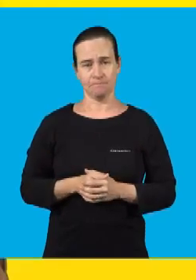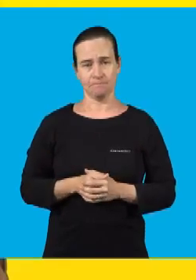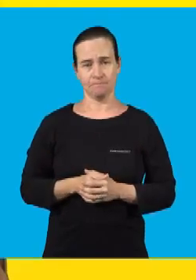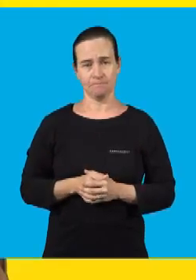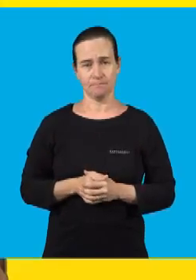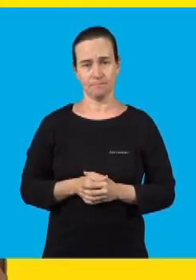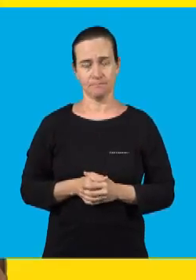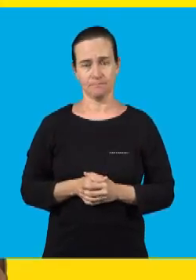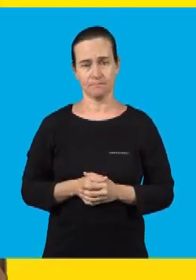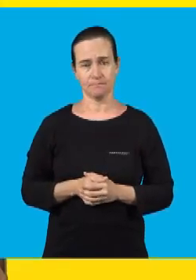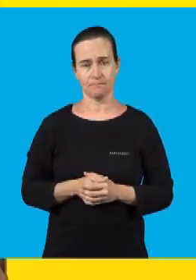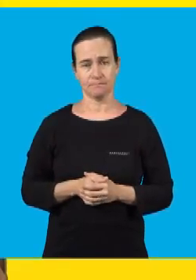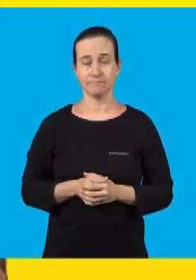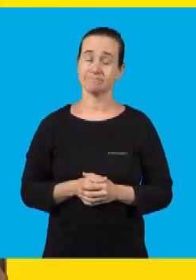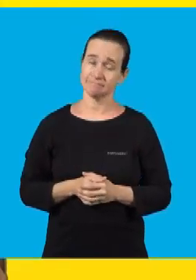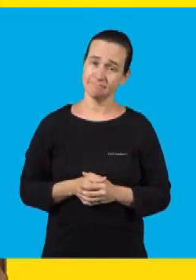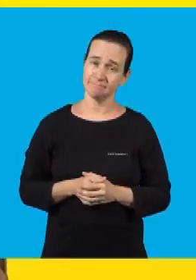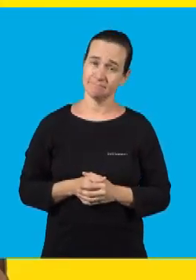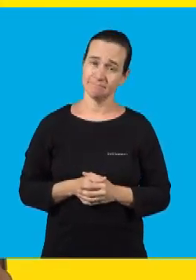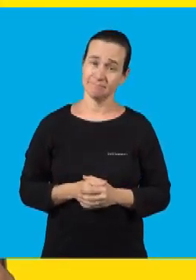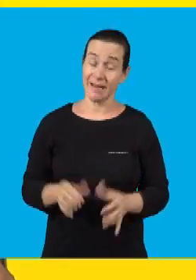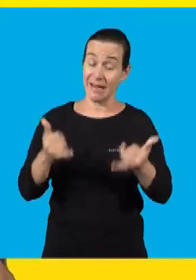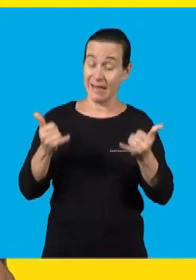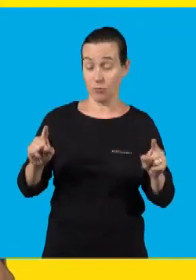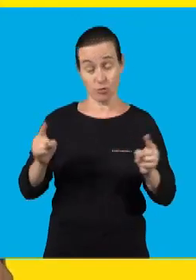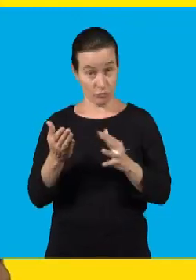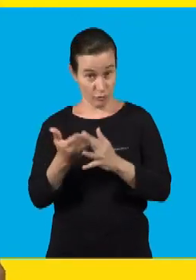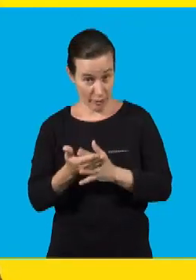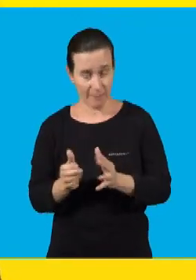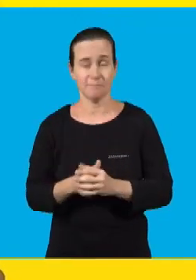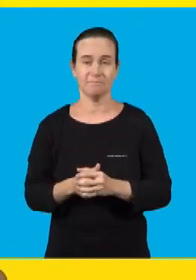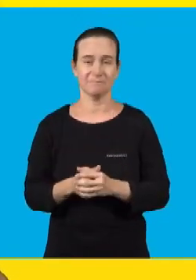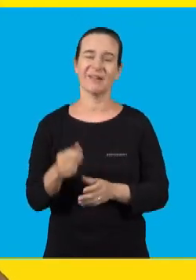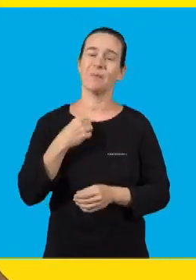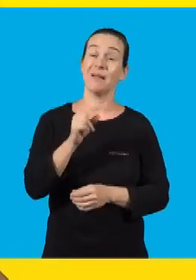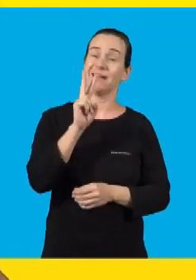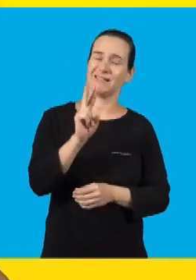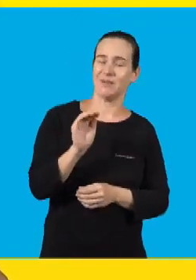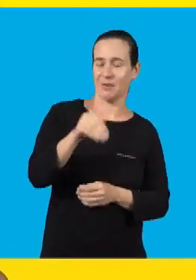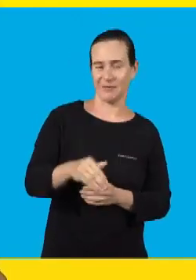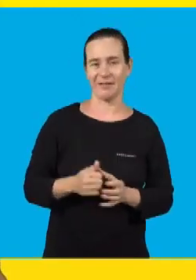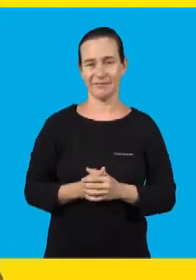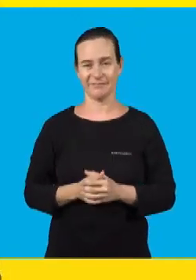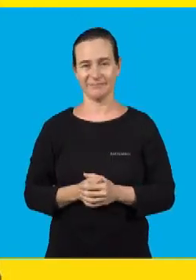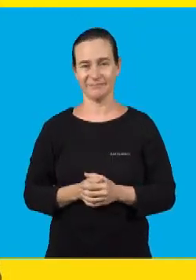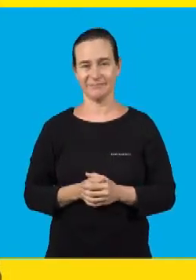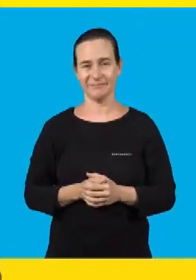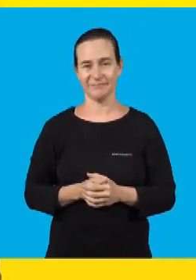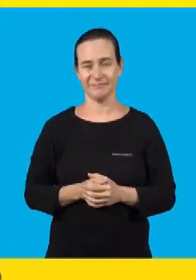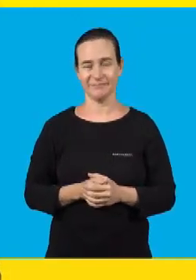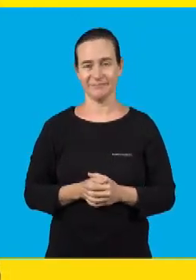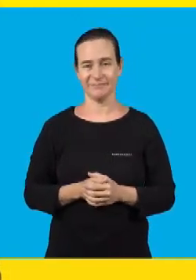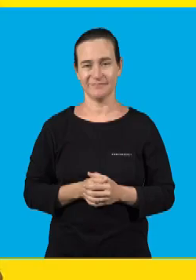to complete your exams successfully. Learners, that takes us to an ad break. I will see